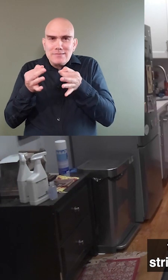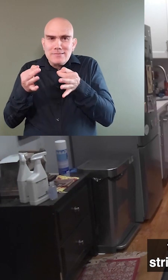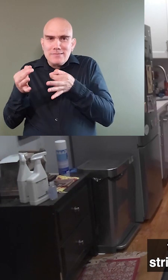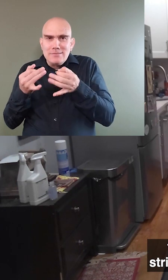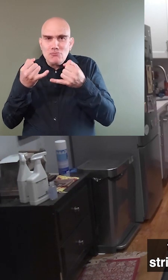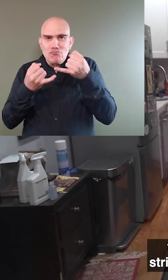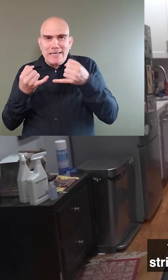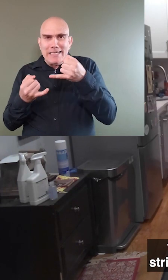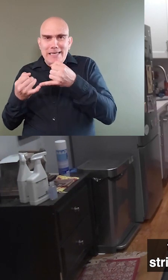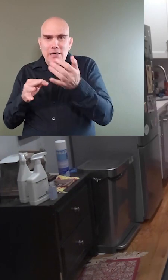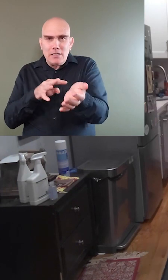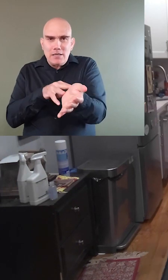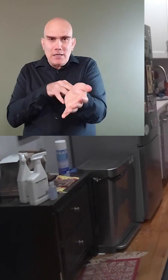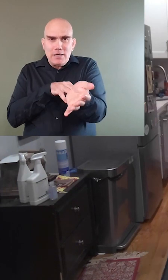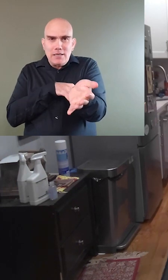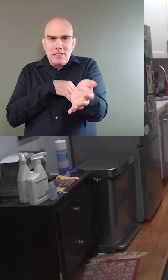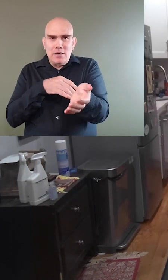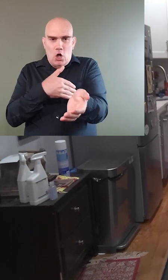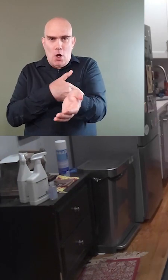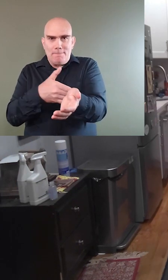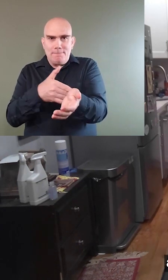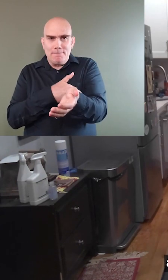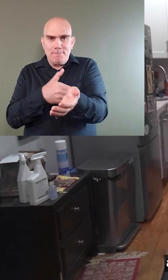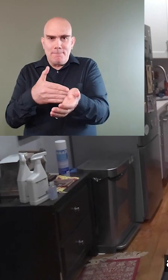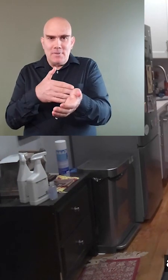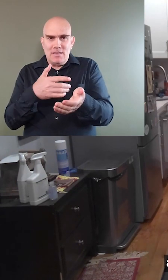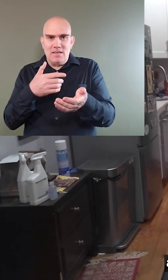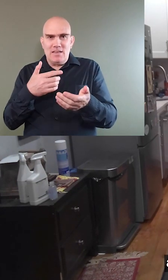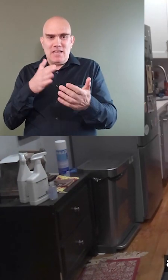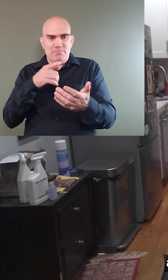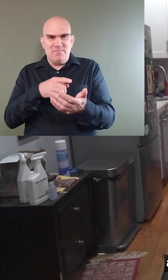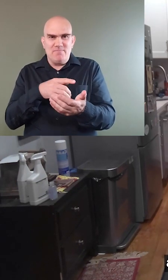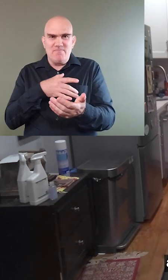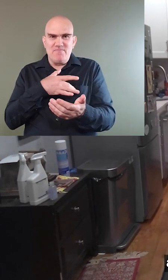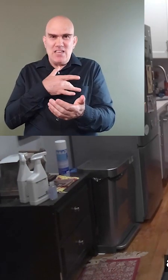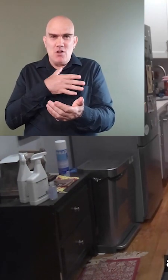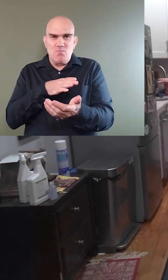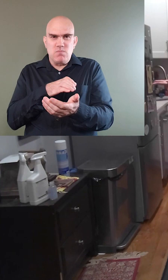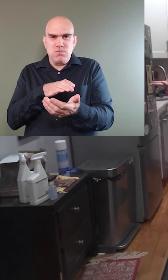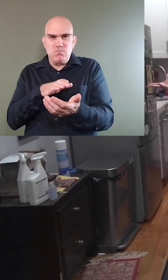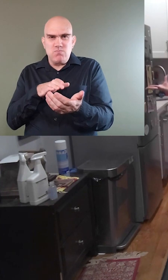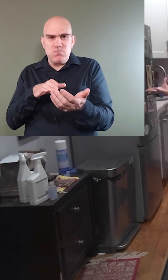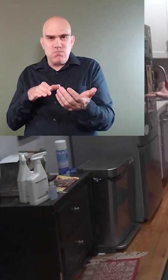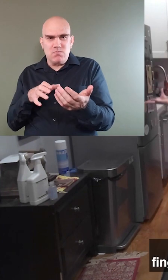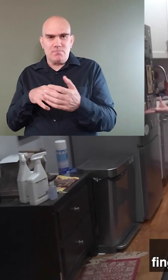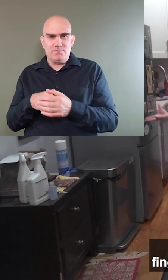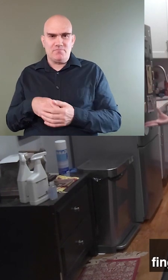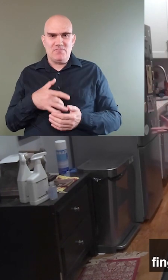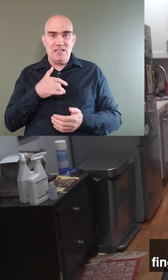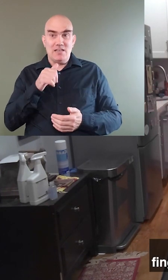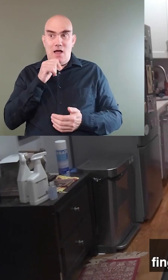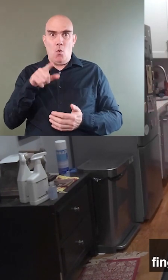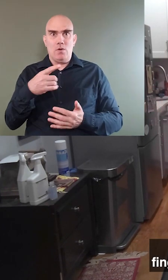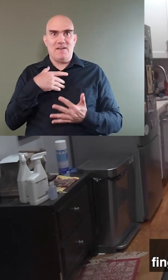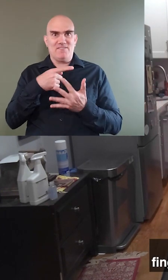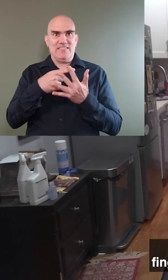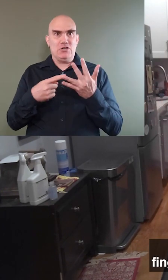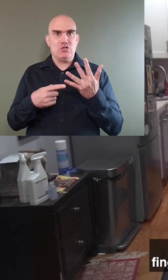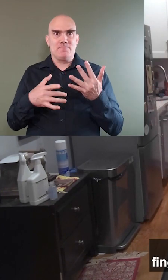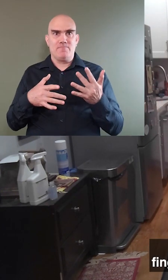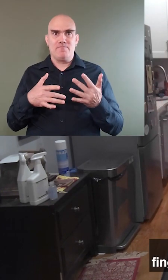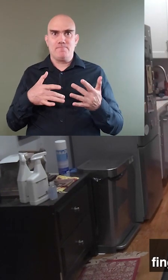muscles in that forearm and let them burst away, feeling not only